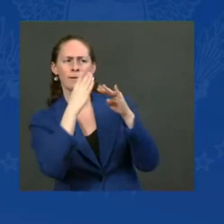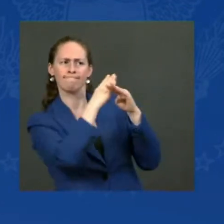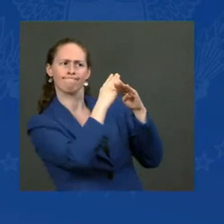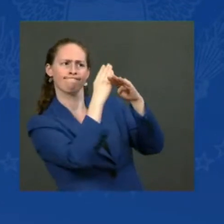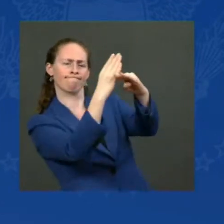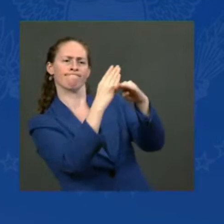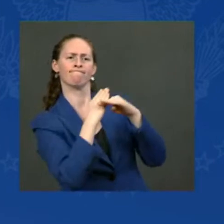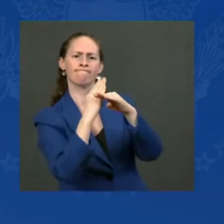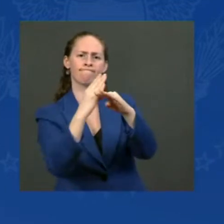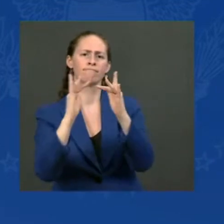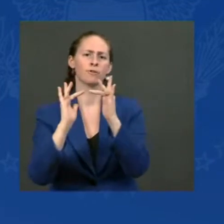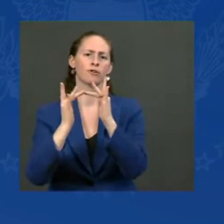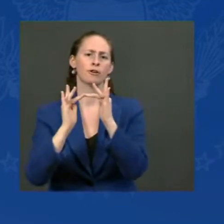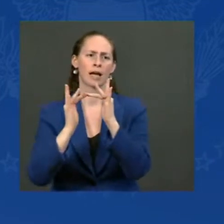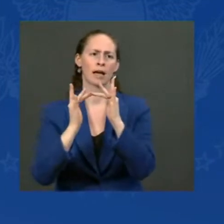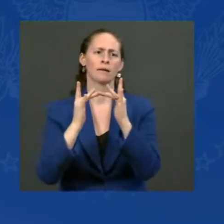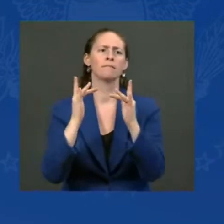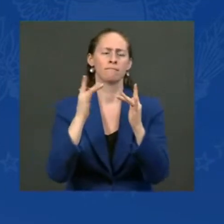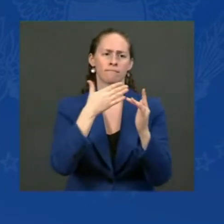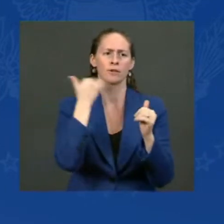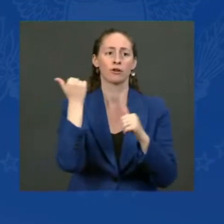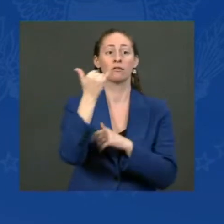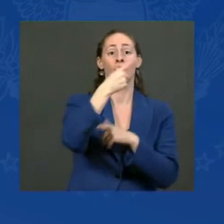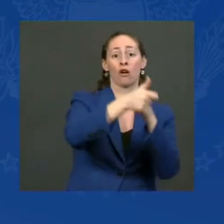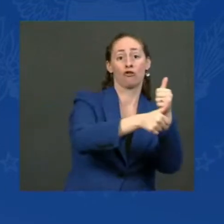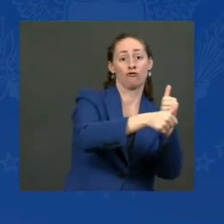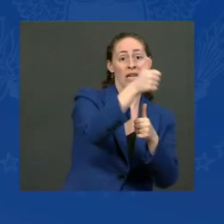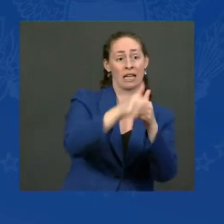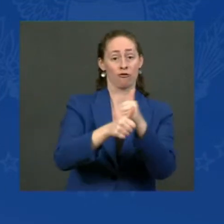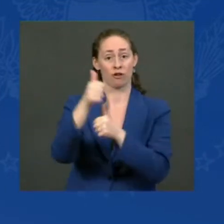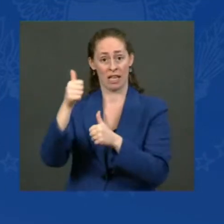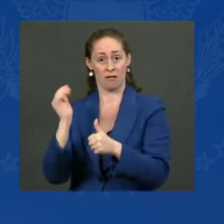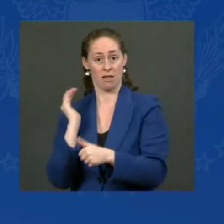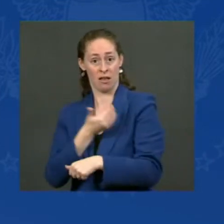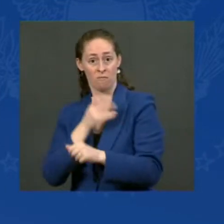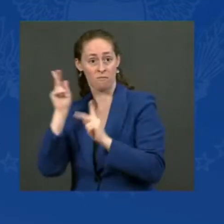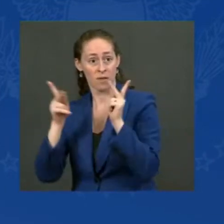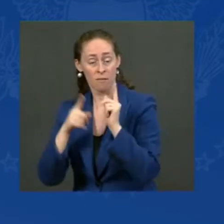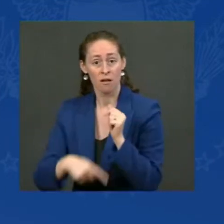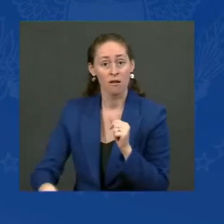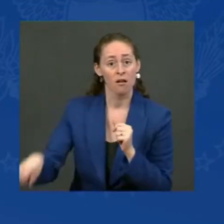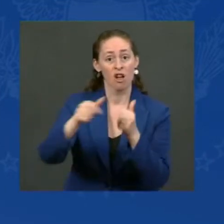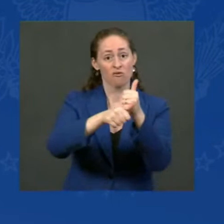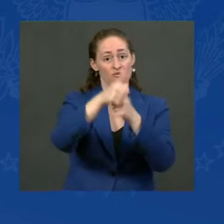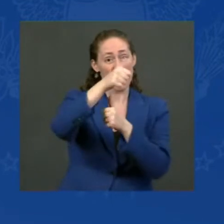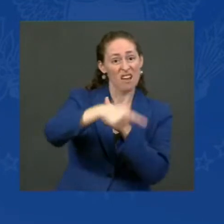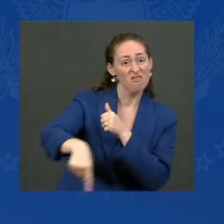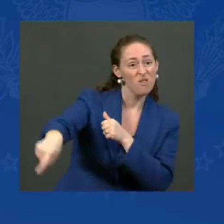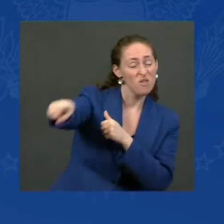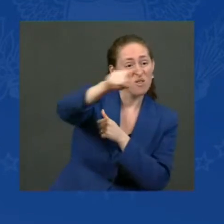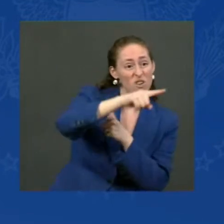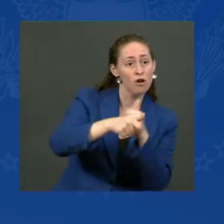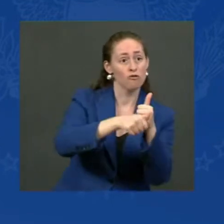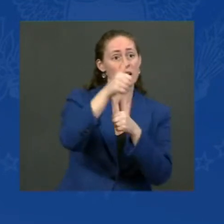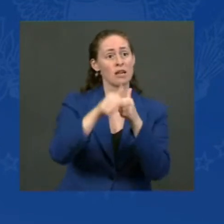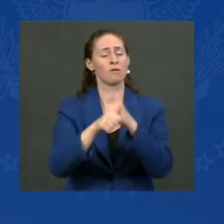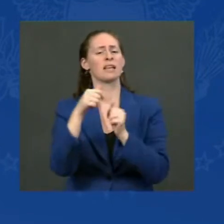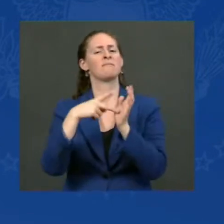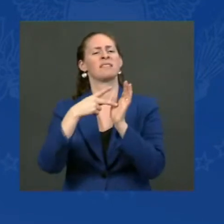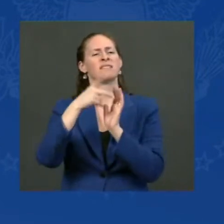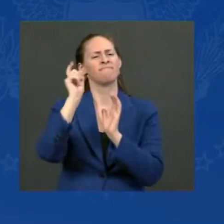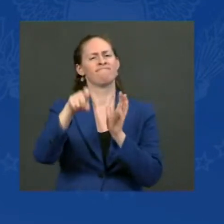attacks that threaten our people, our allies, or our interests. We will pursue new rules of global trade and economic